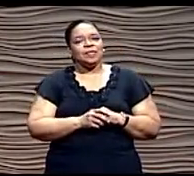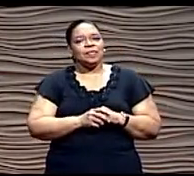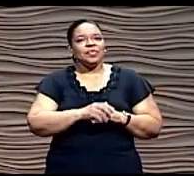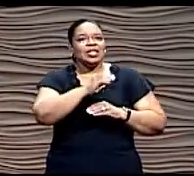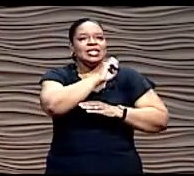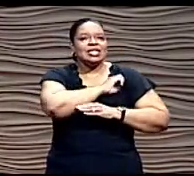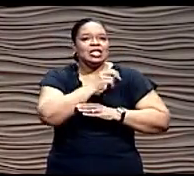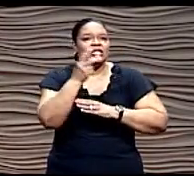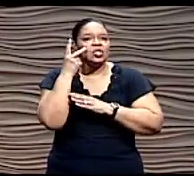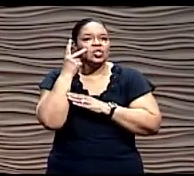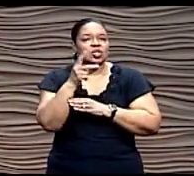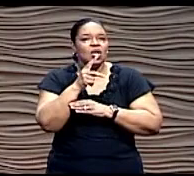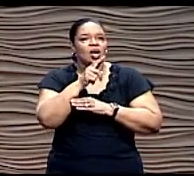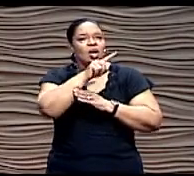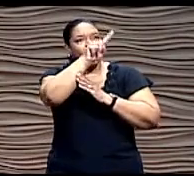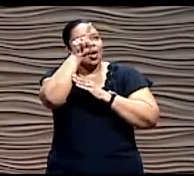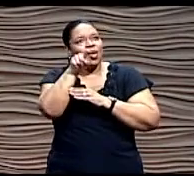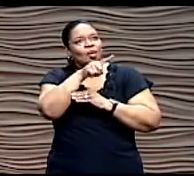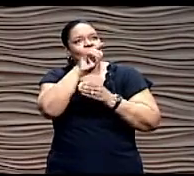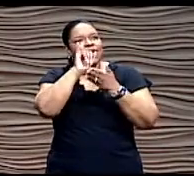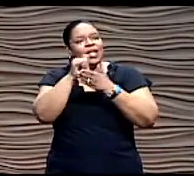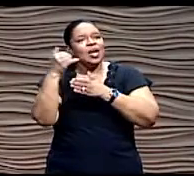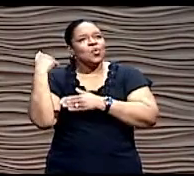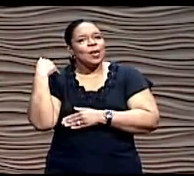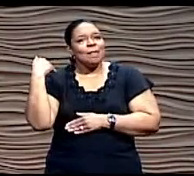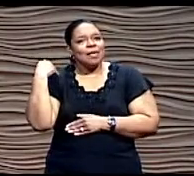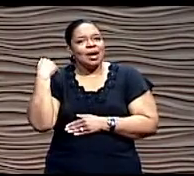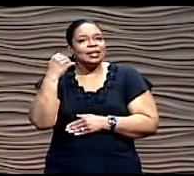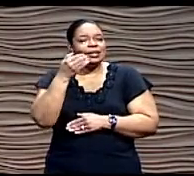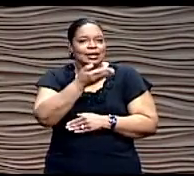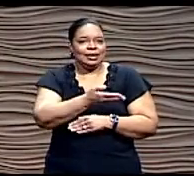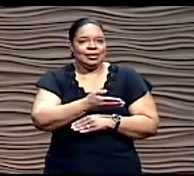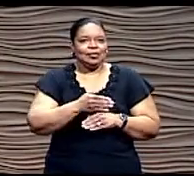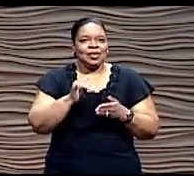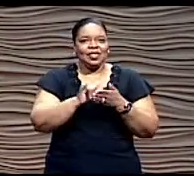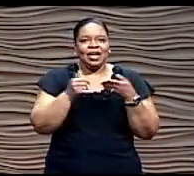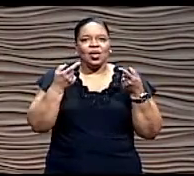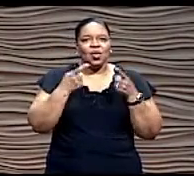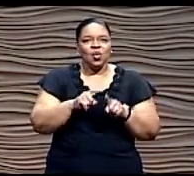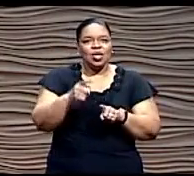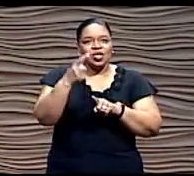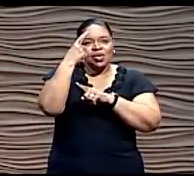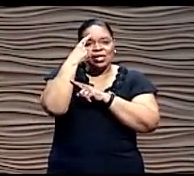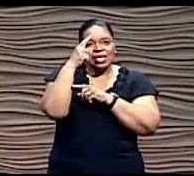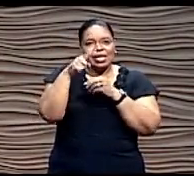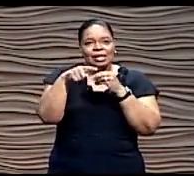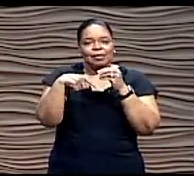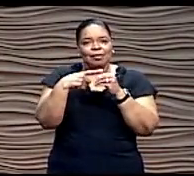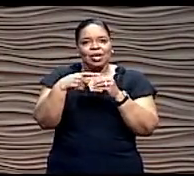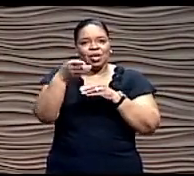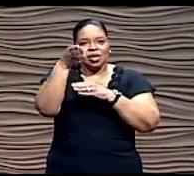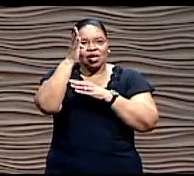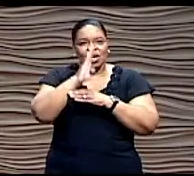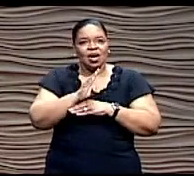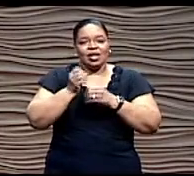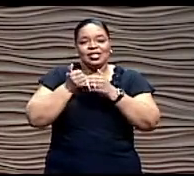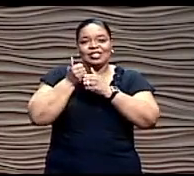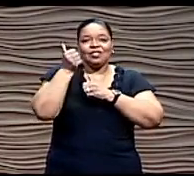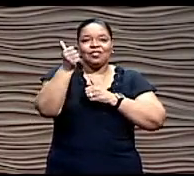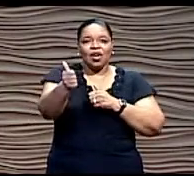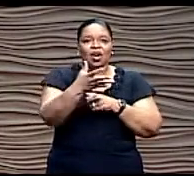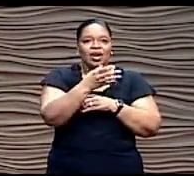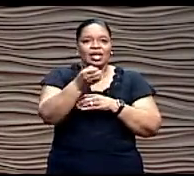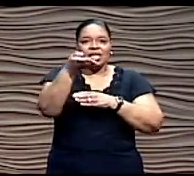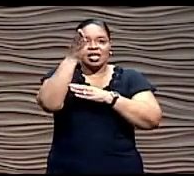Ezekiel saw a wheel that reminded him that when you think God is over there